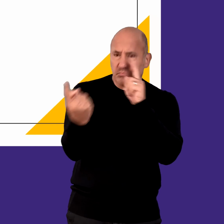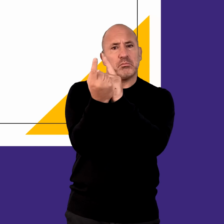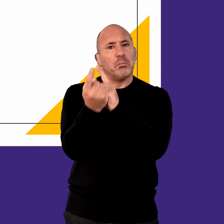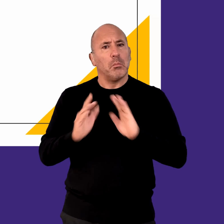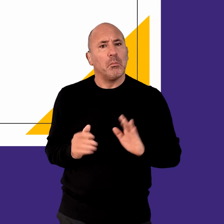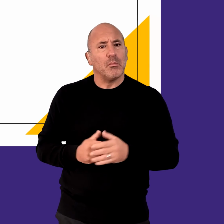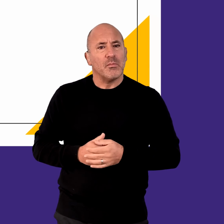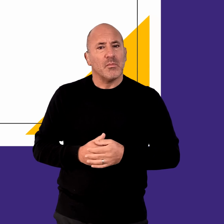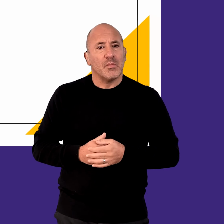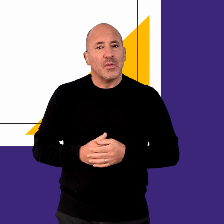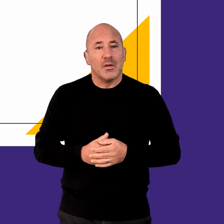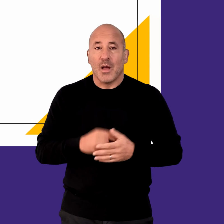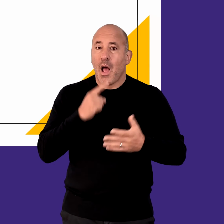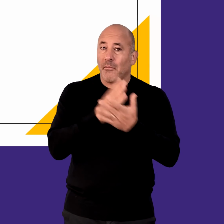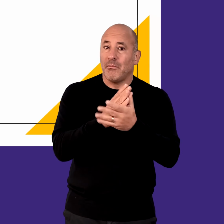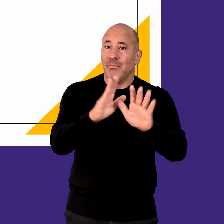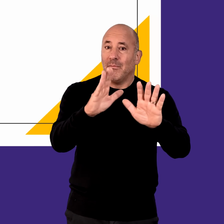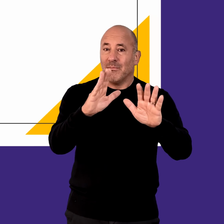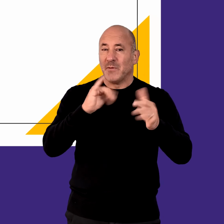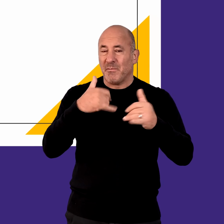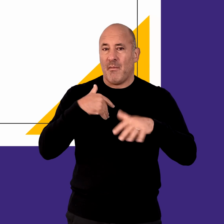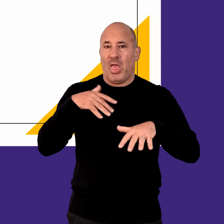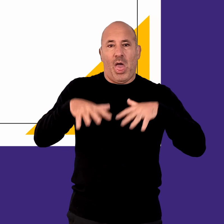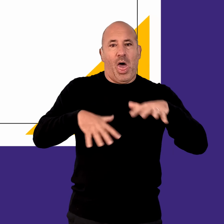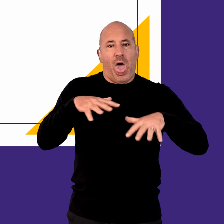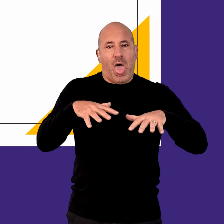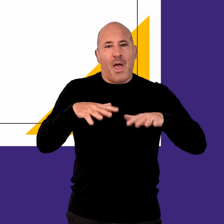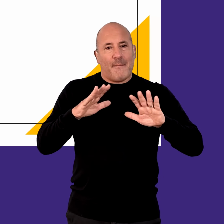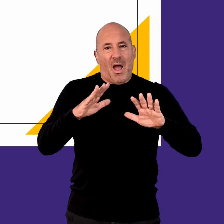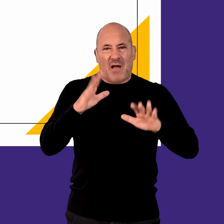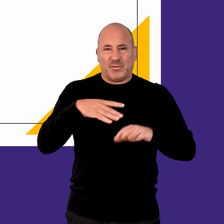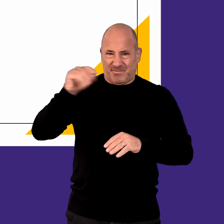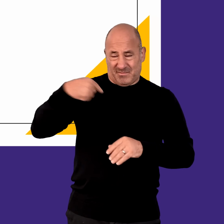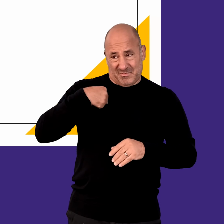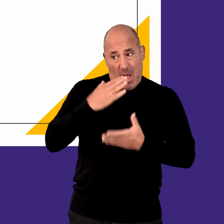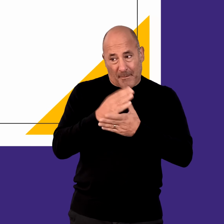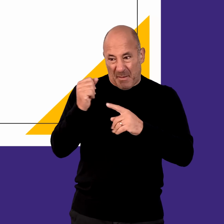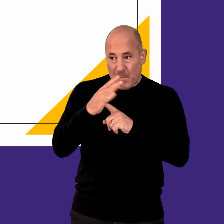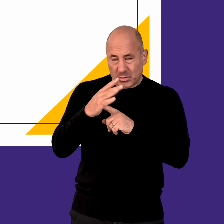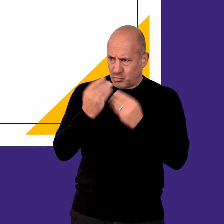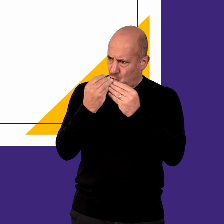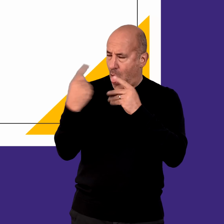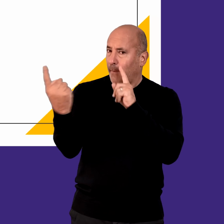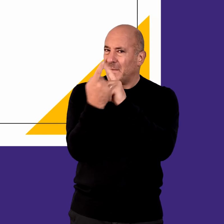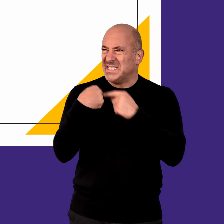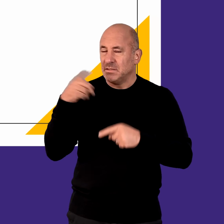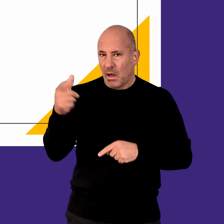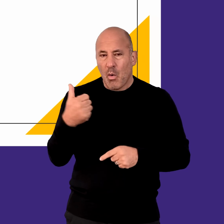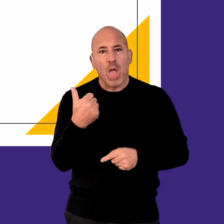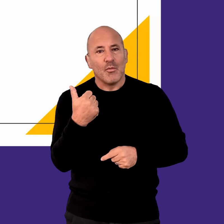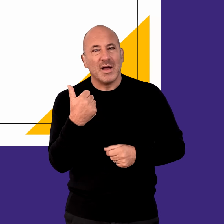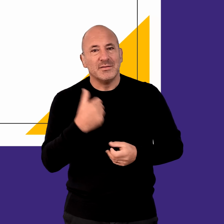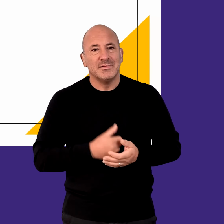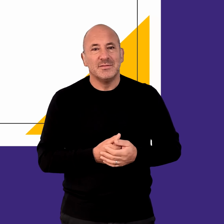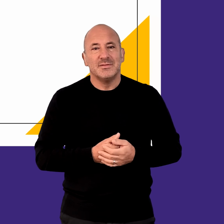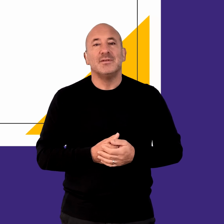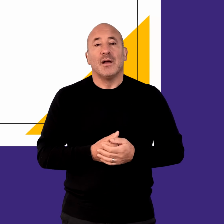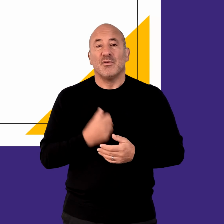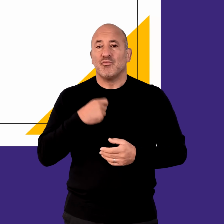that never doubts they would want to meet us. And if I'm honest, it feels really awkward sometimes, but you have to make them think you're important enough to